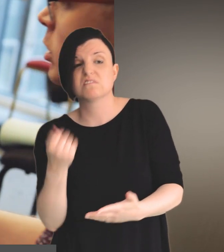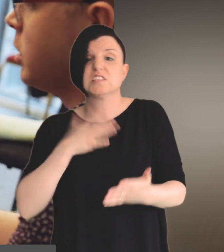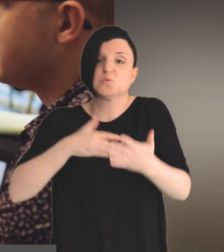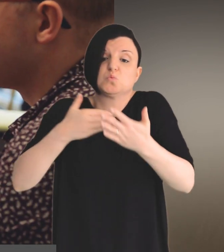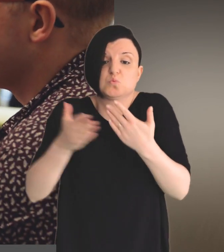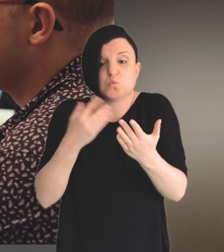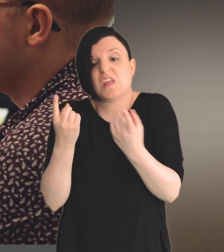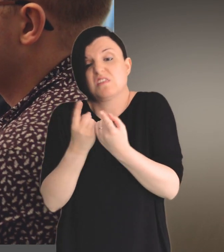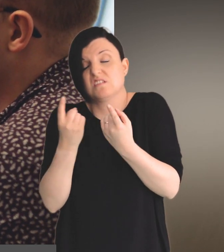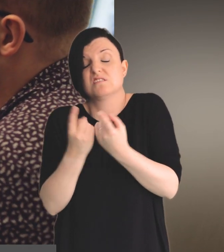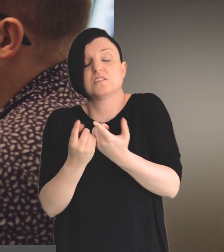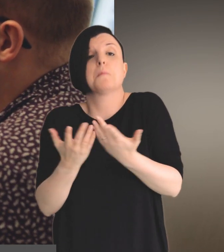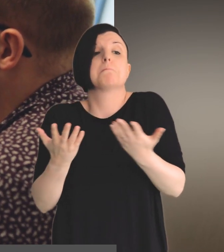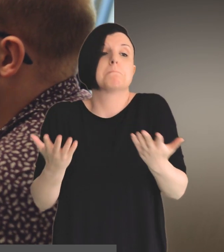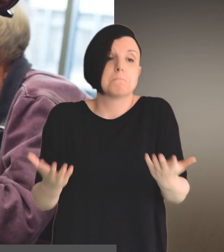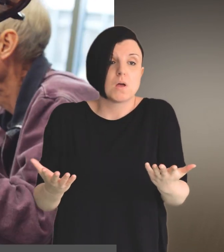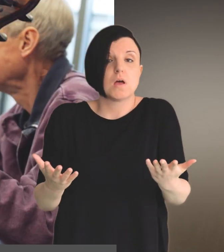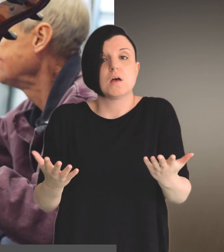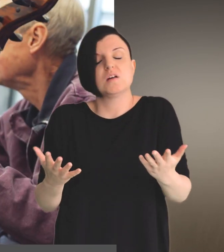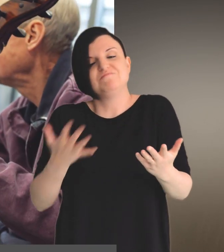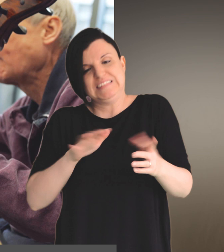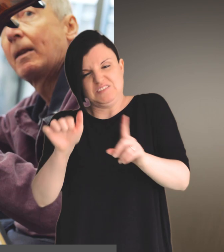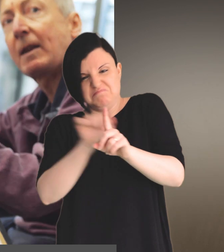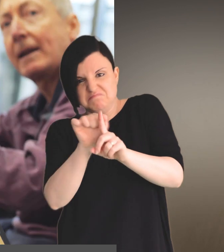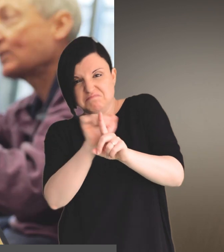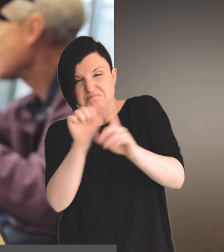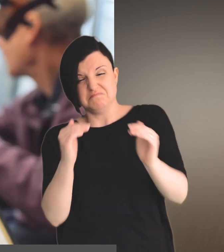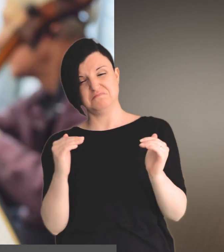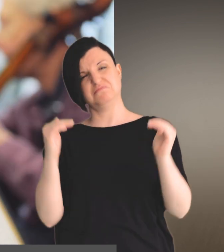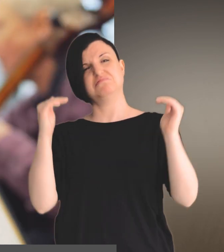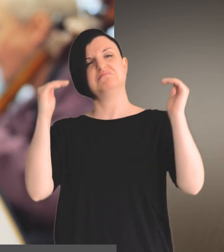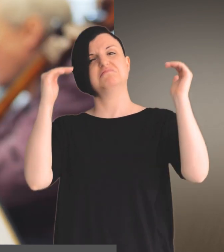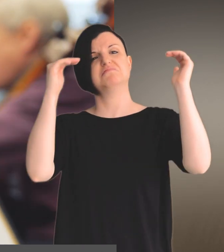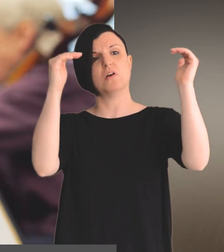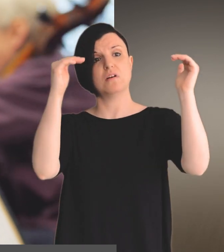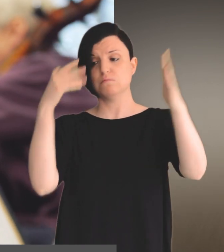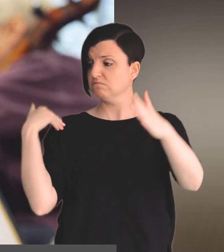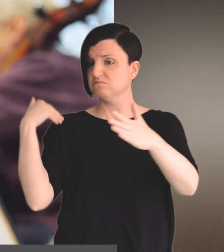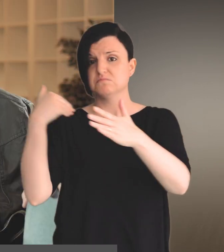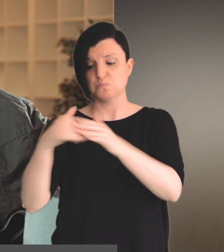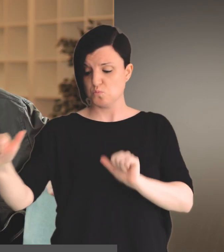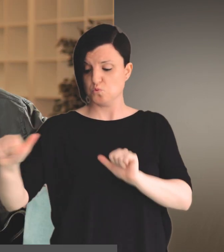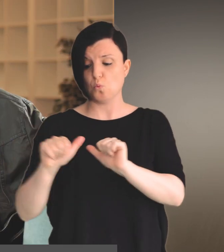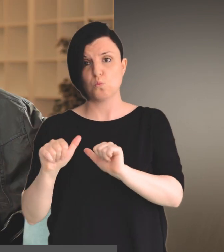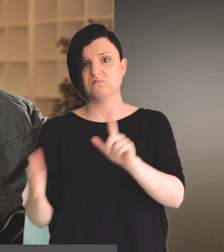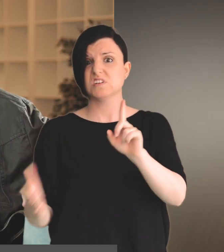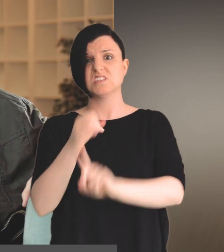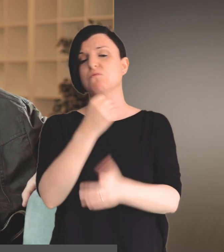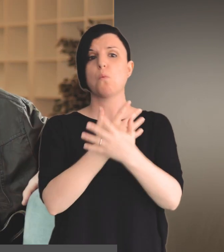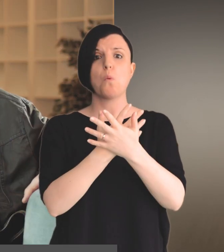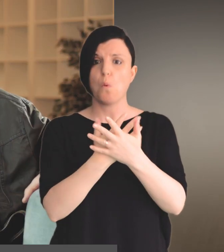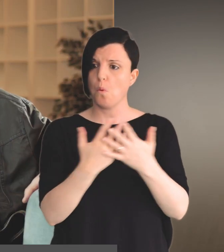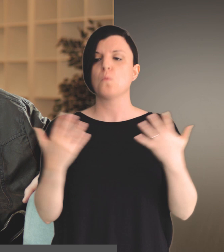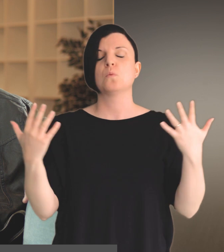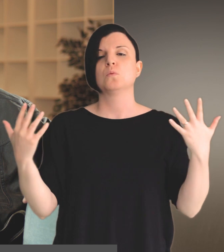had to sort a lot out and, you know, build it up and get it to a high standard. But I think we've